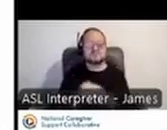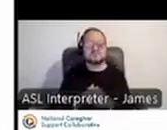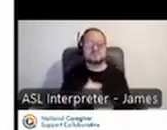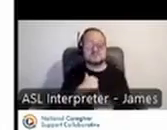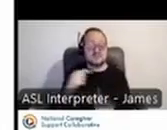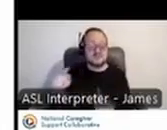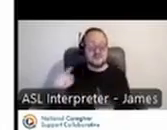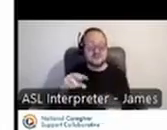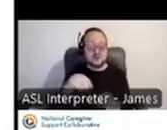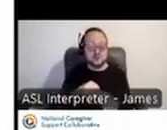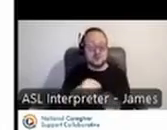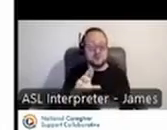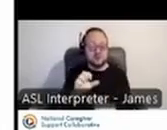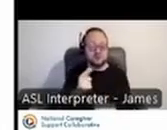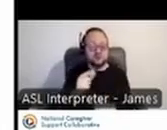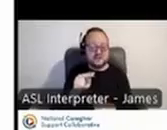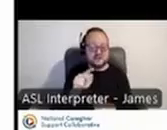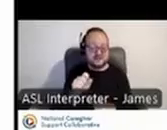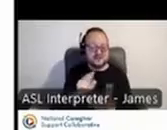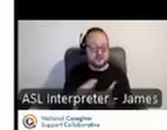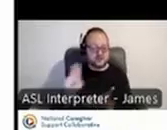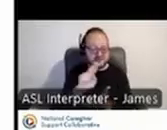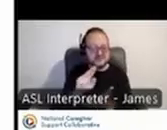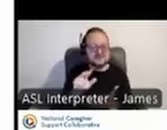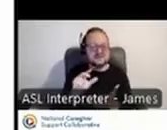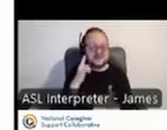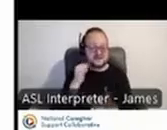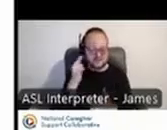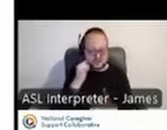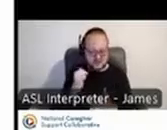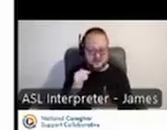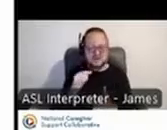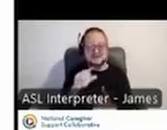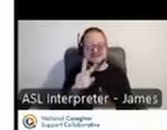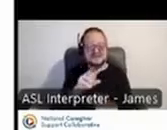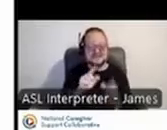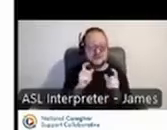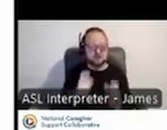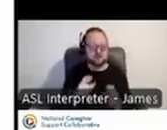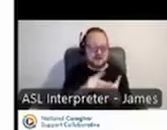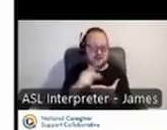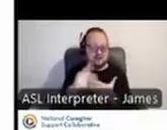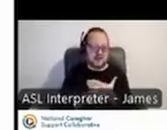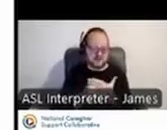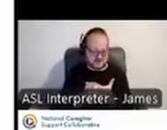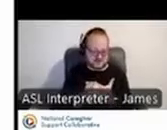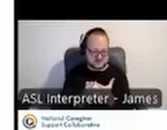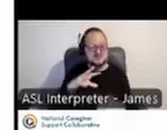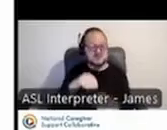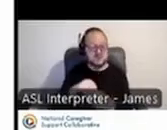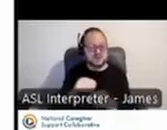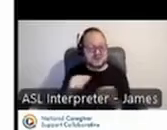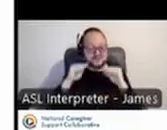one of the National Caregiver Support Collaborative's 6 grant projects focused on advancing the national strategy to support